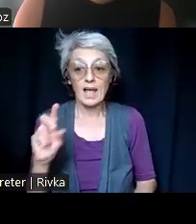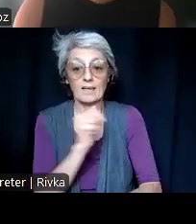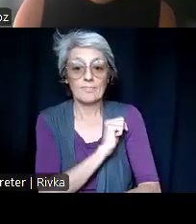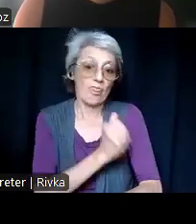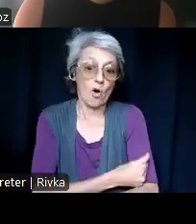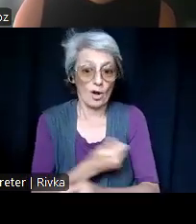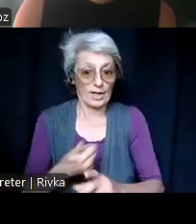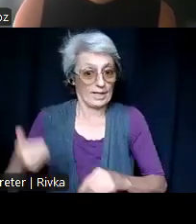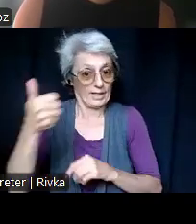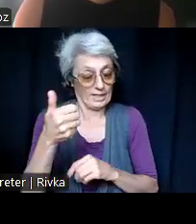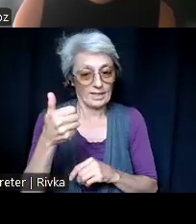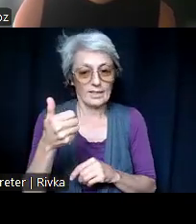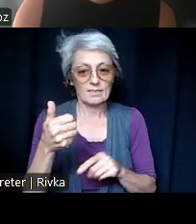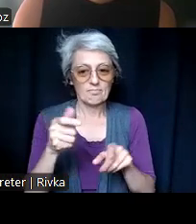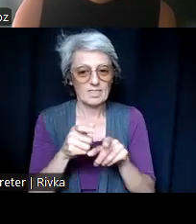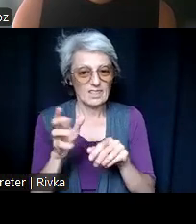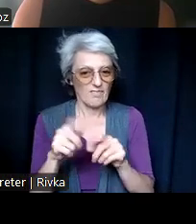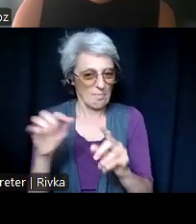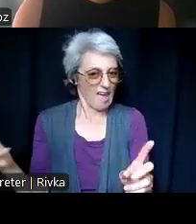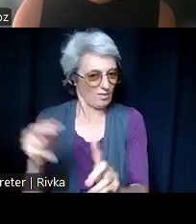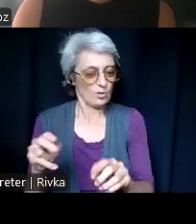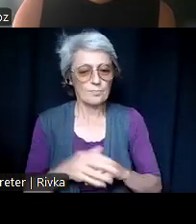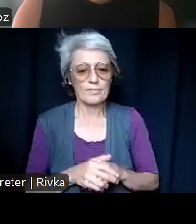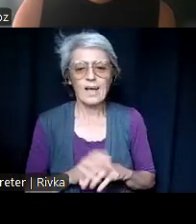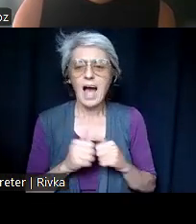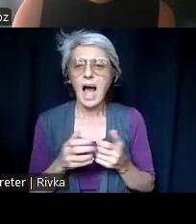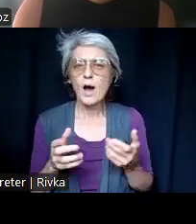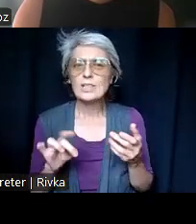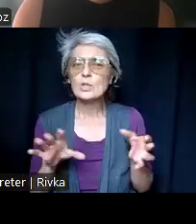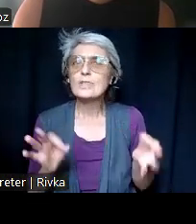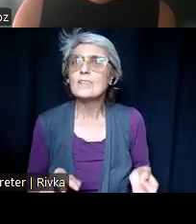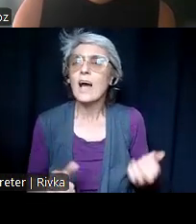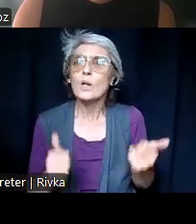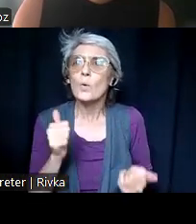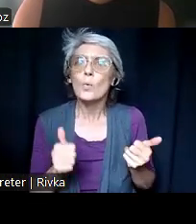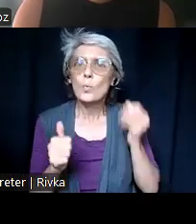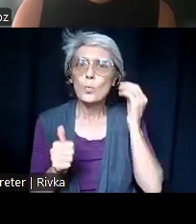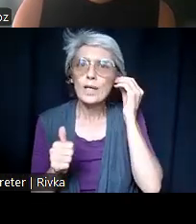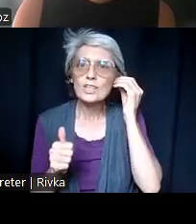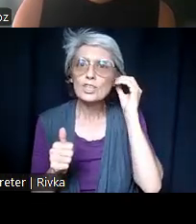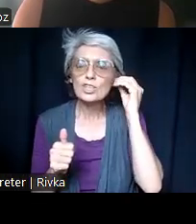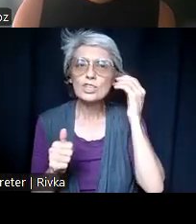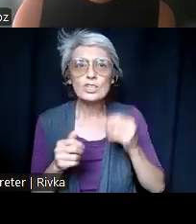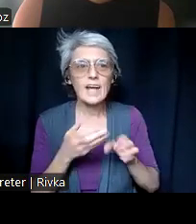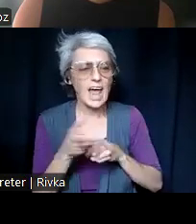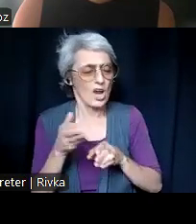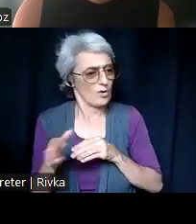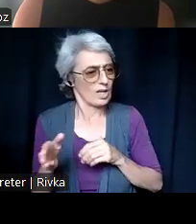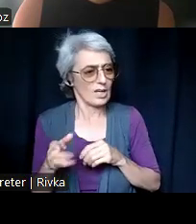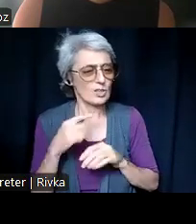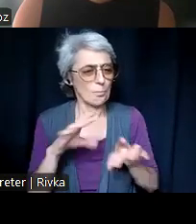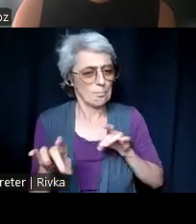decided what areas you were going to establish that needed that level of collaboration